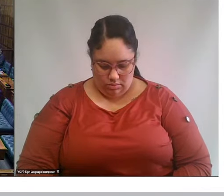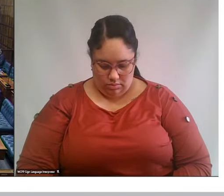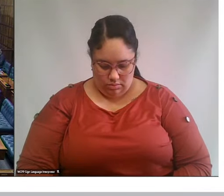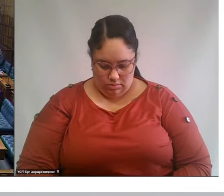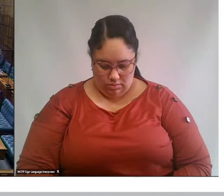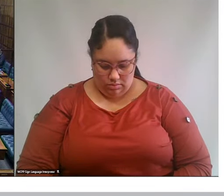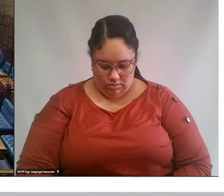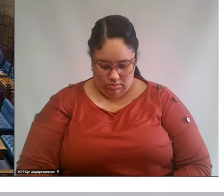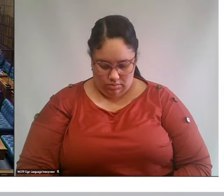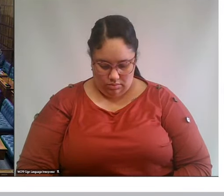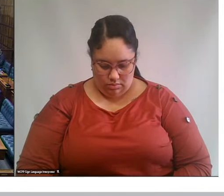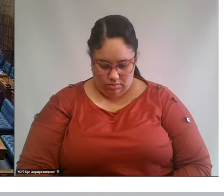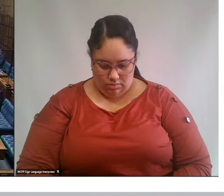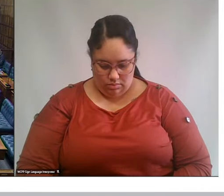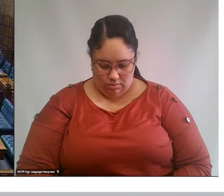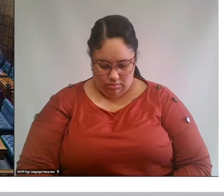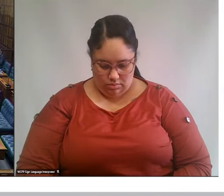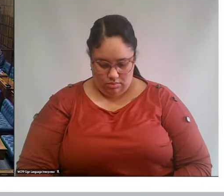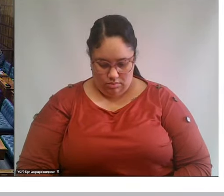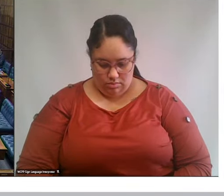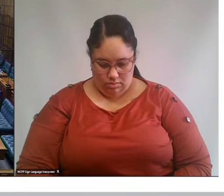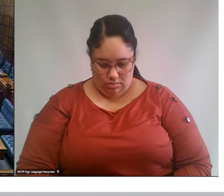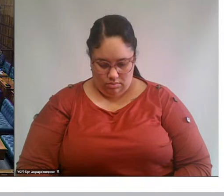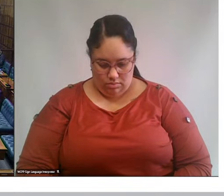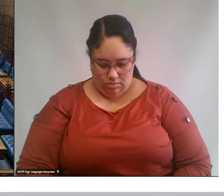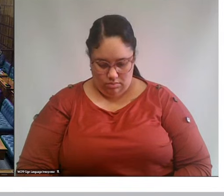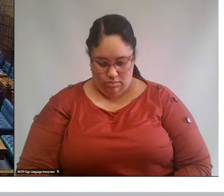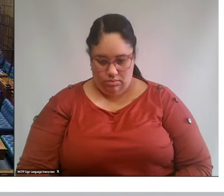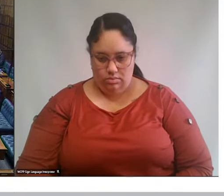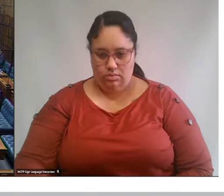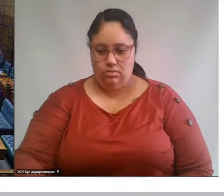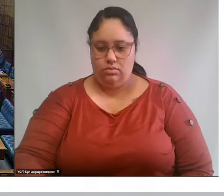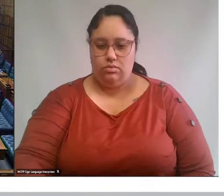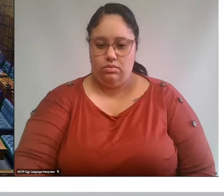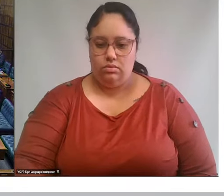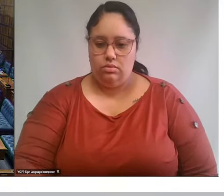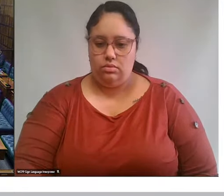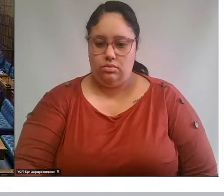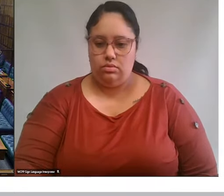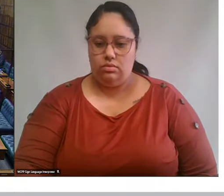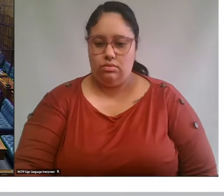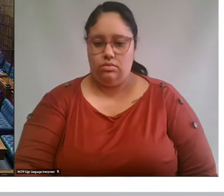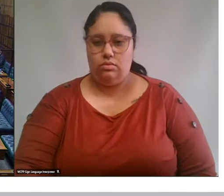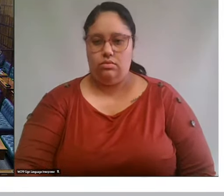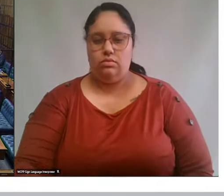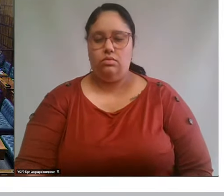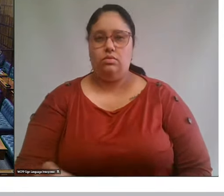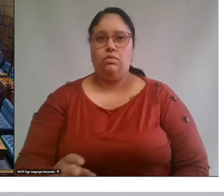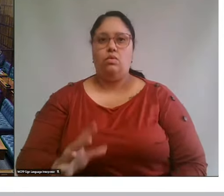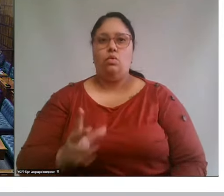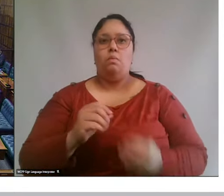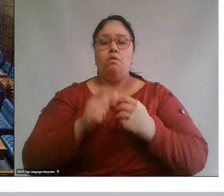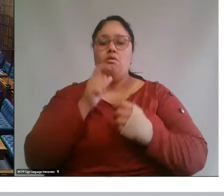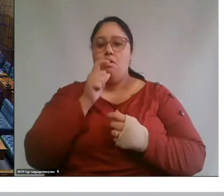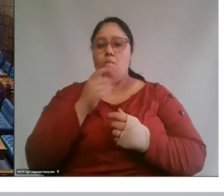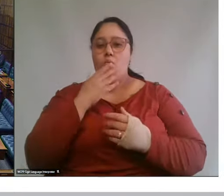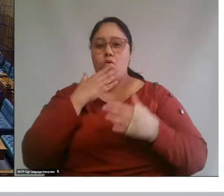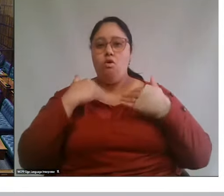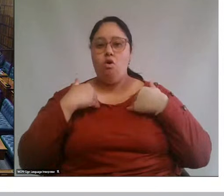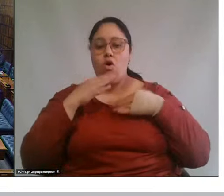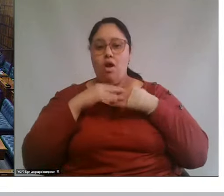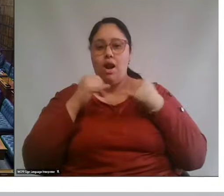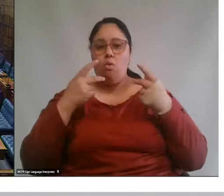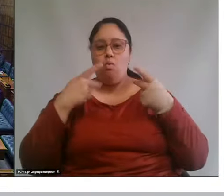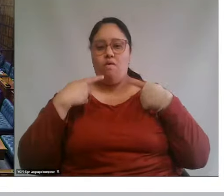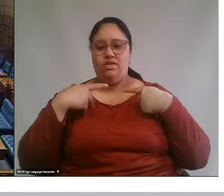or members of the public who would like to ask a question or make a comment who are either online or in